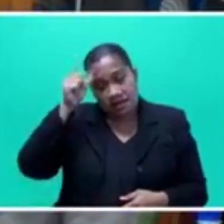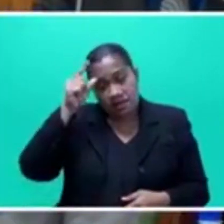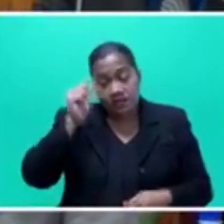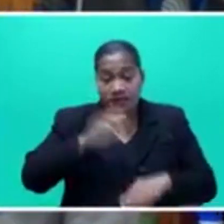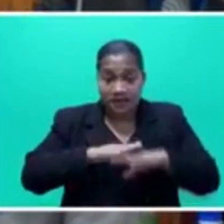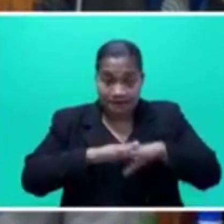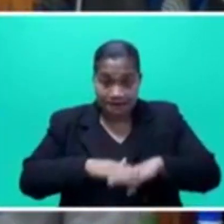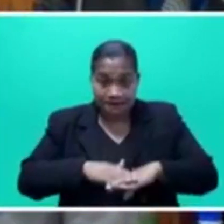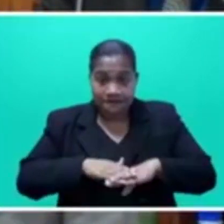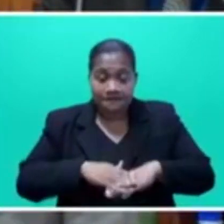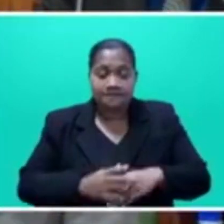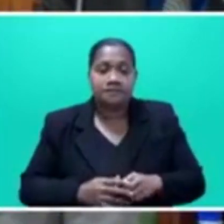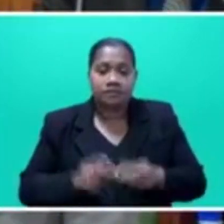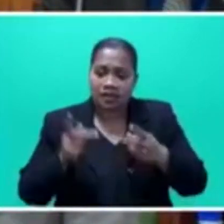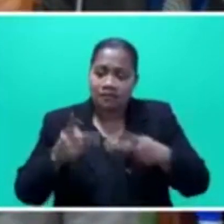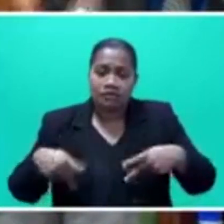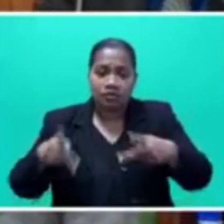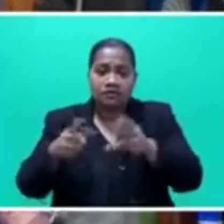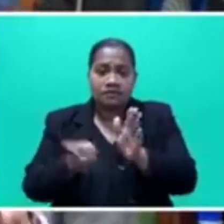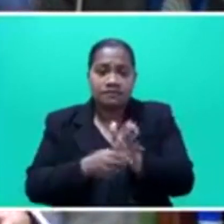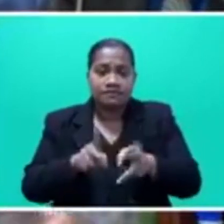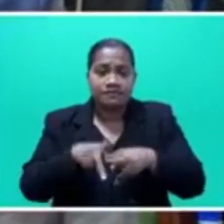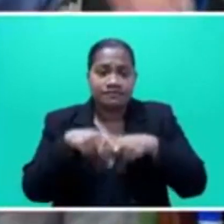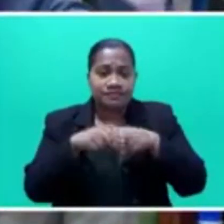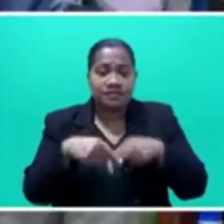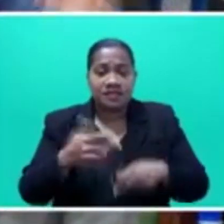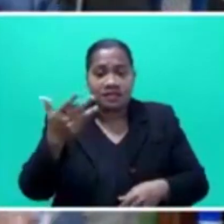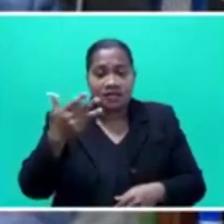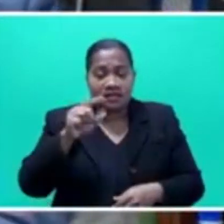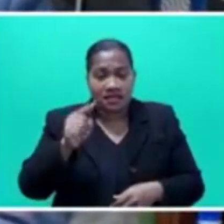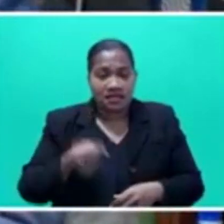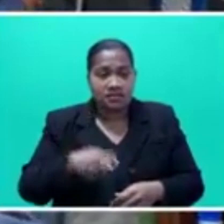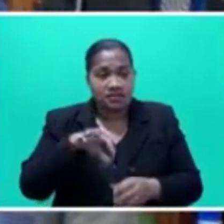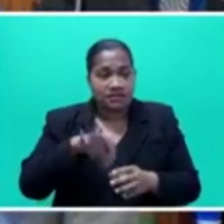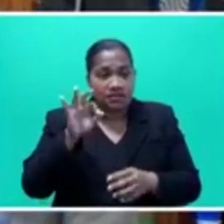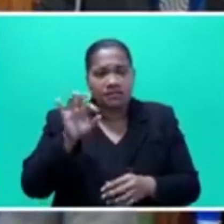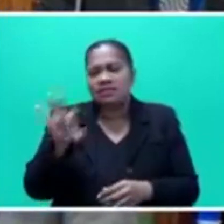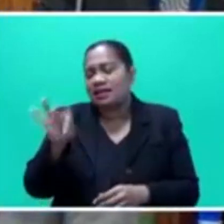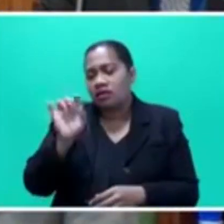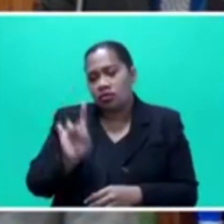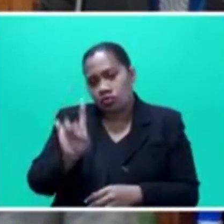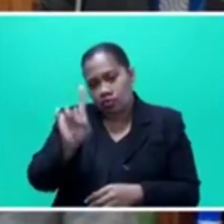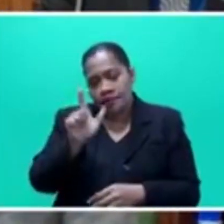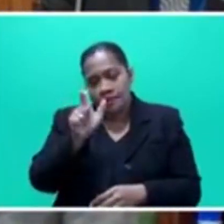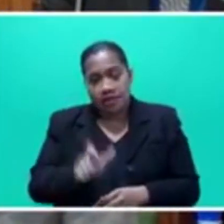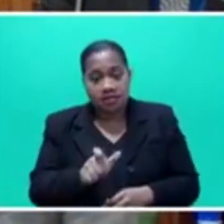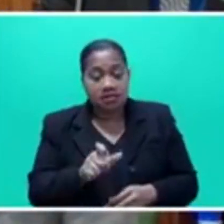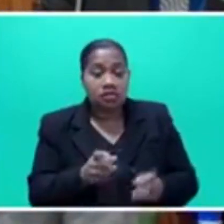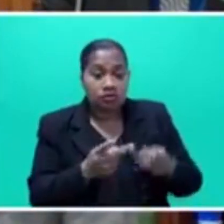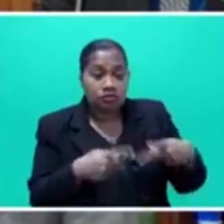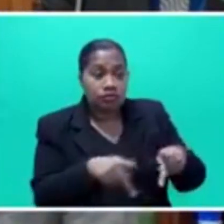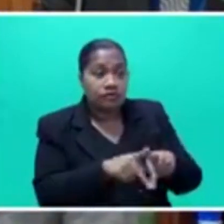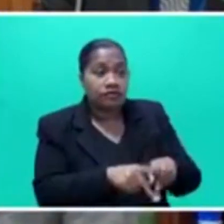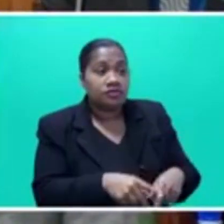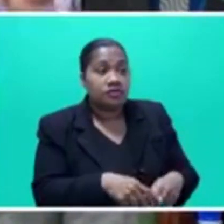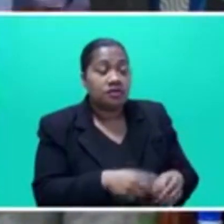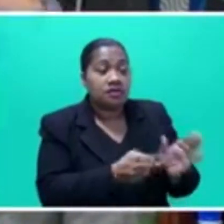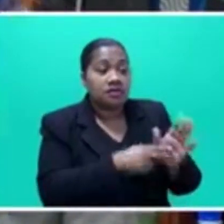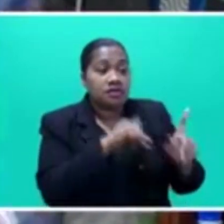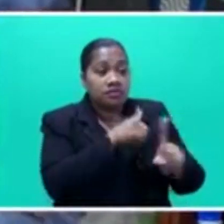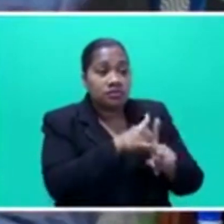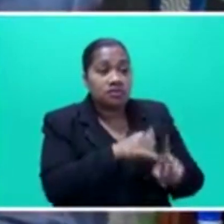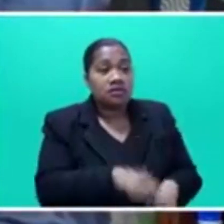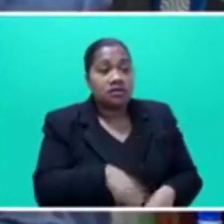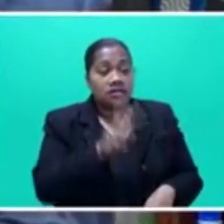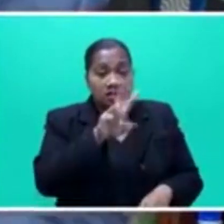sir, the province of Nandronga, which had 19,000 voters, could elect only one person. The province of Namosi, which had 3,000 voters, could elect